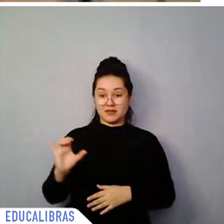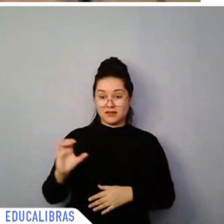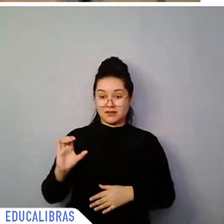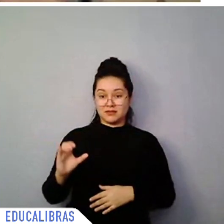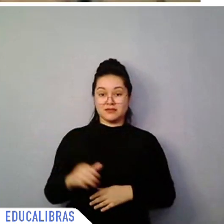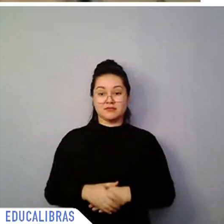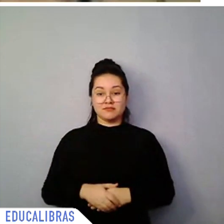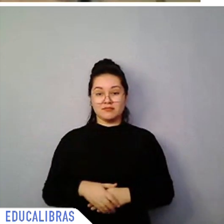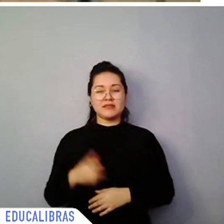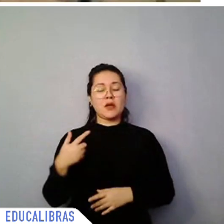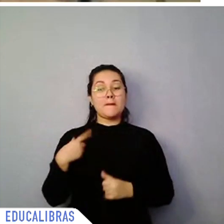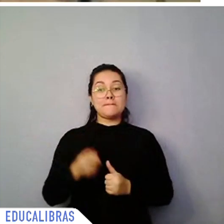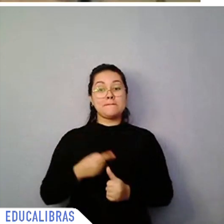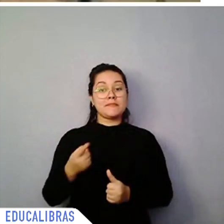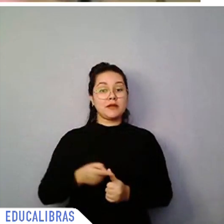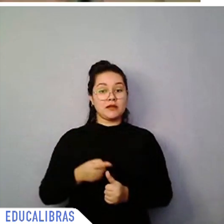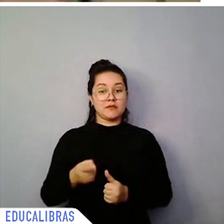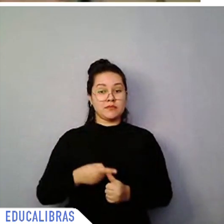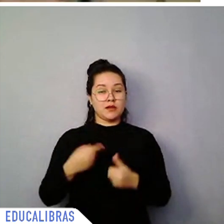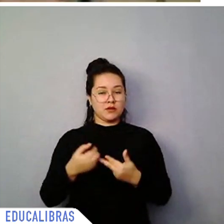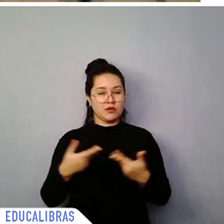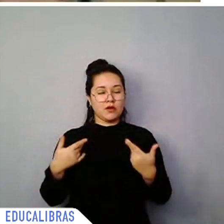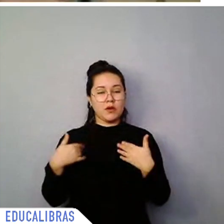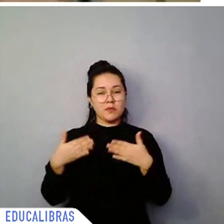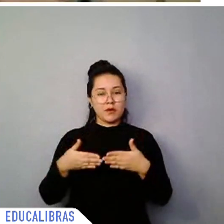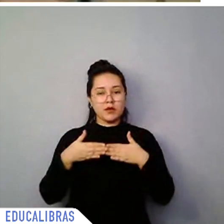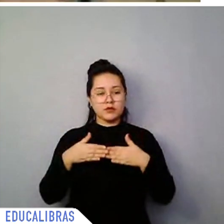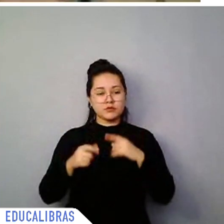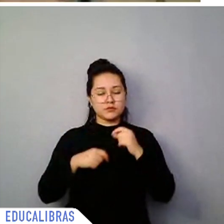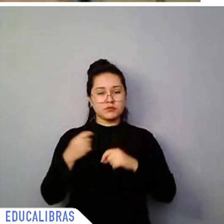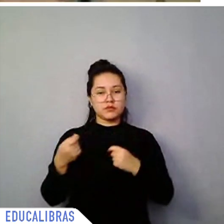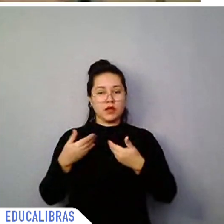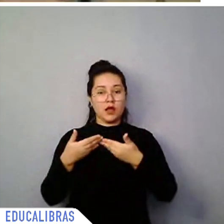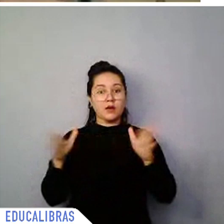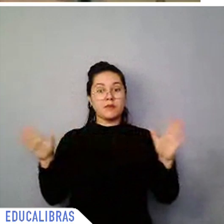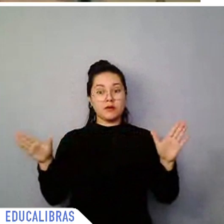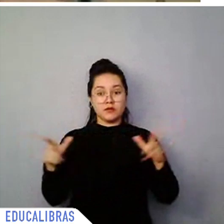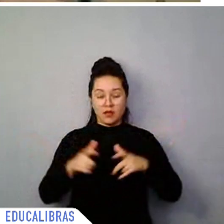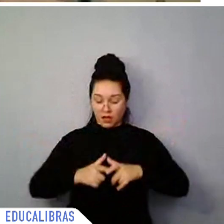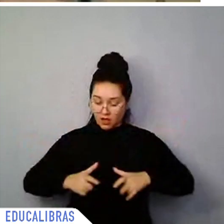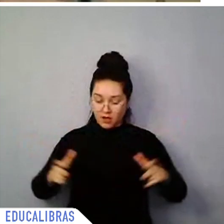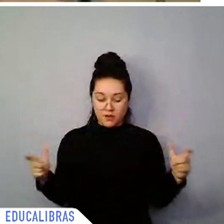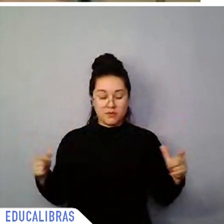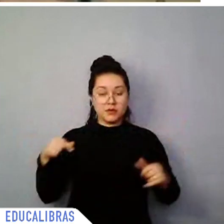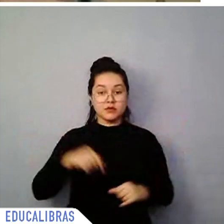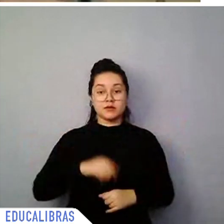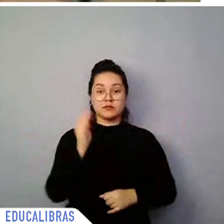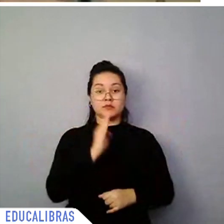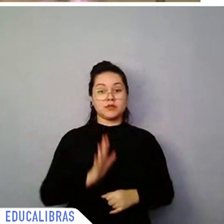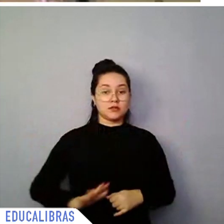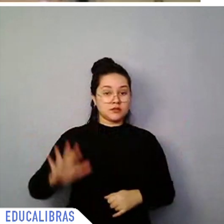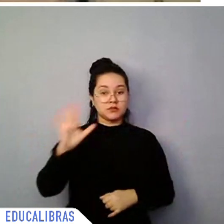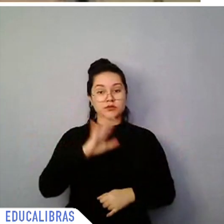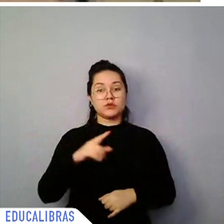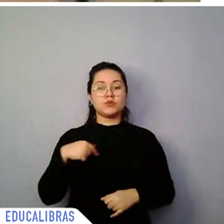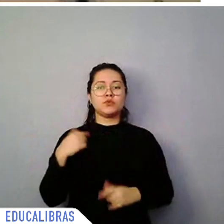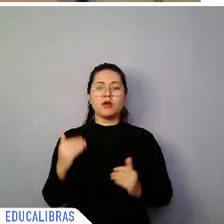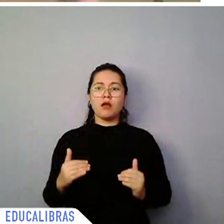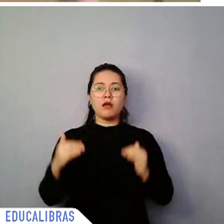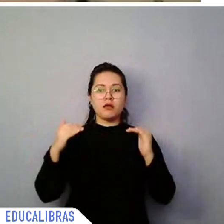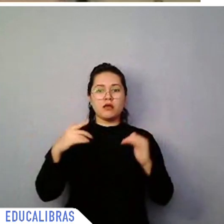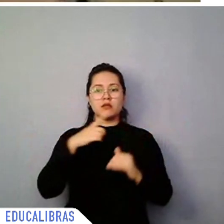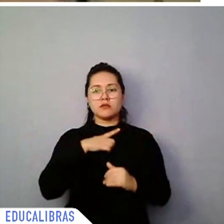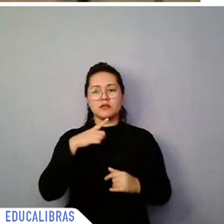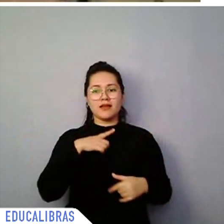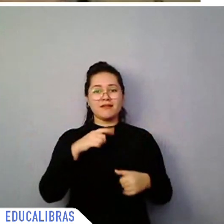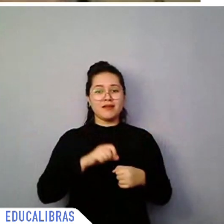and science institutions. So the first thing that I am asking, I'm going to create a group, is let's just collect information on everything that we have in